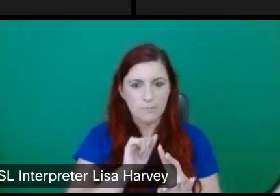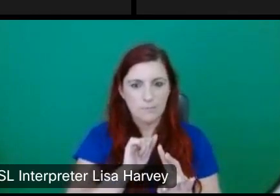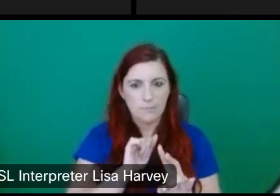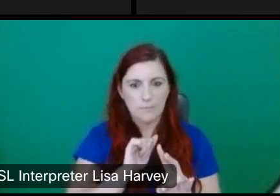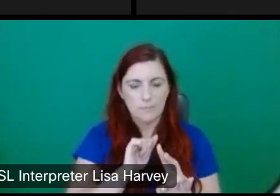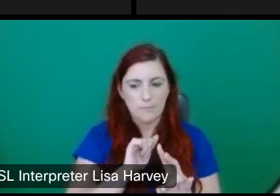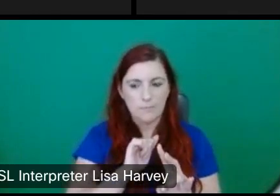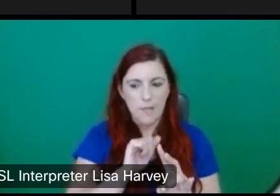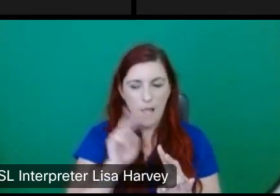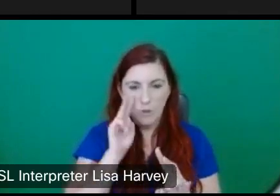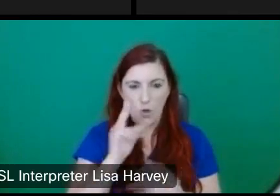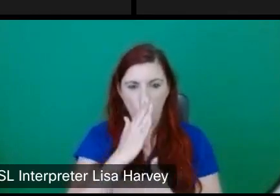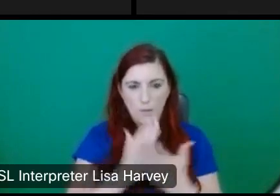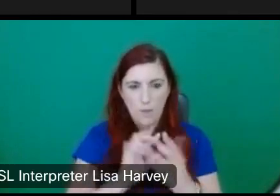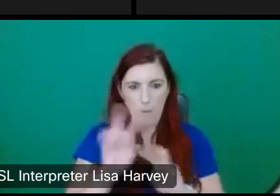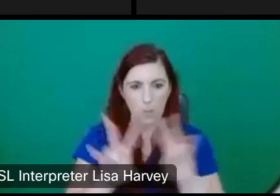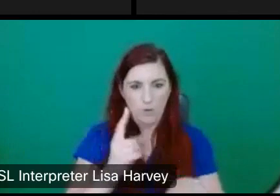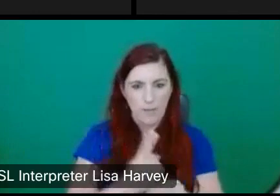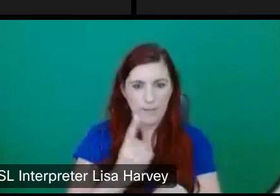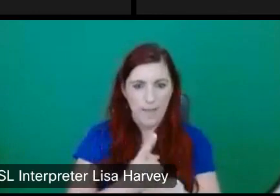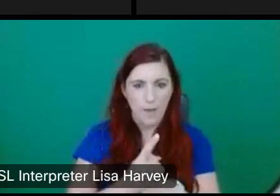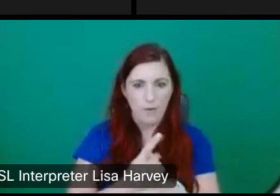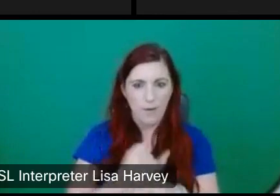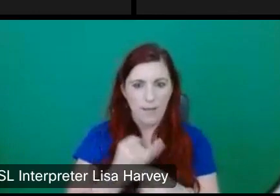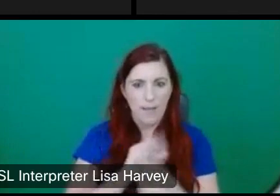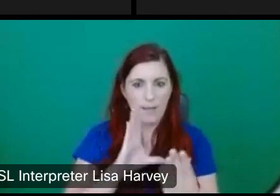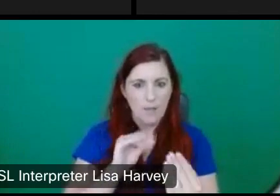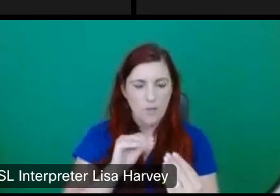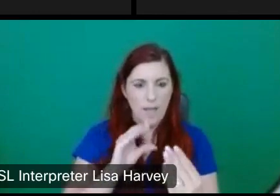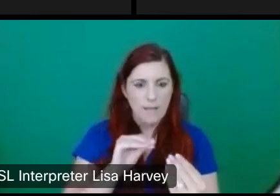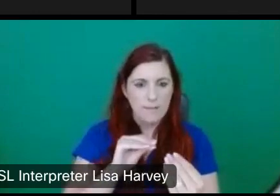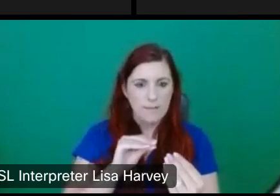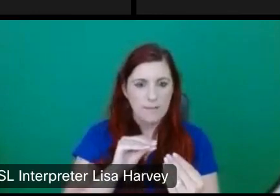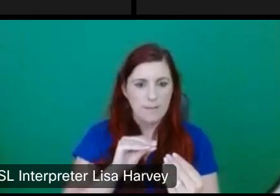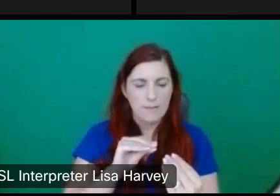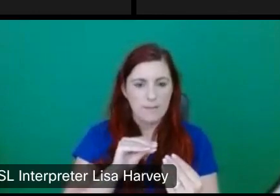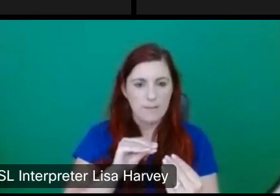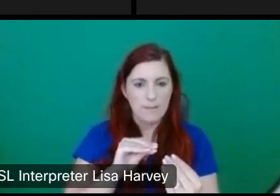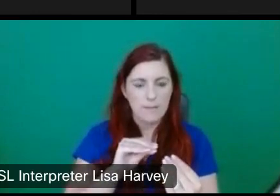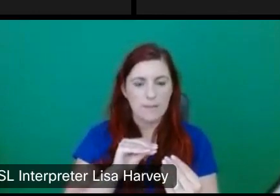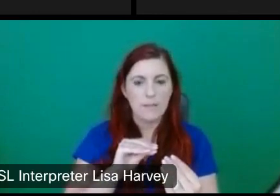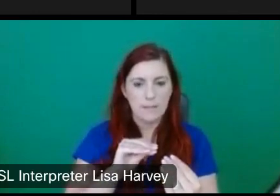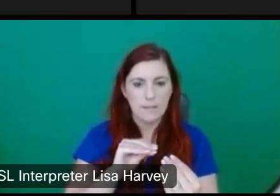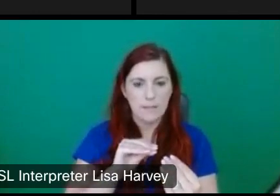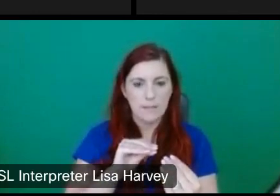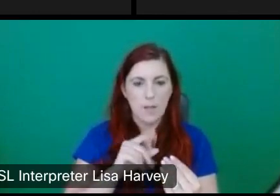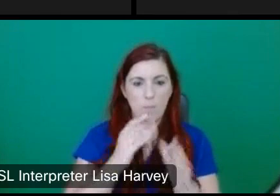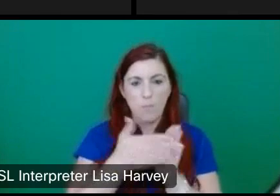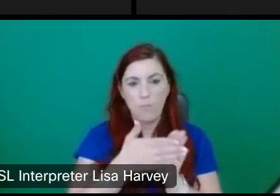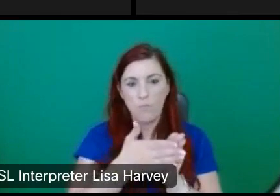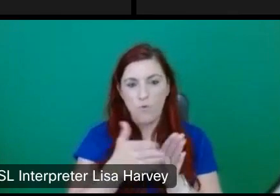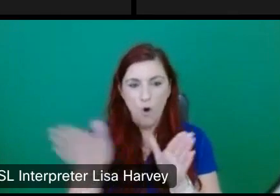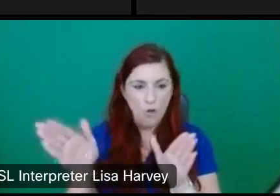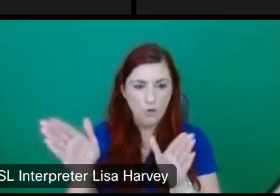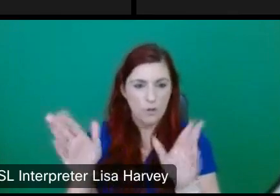I saw some questions kind of coming in the chat box as we're going along. The broad overarching thing that I can say is that